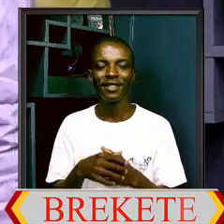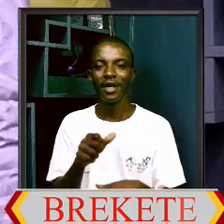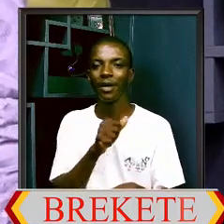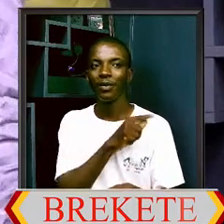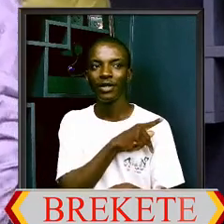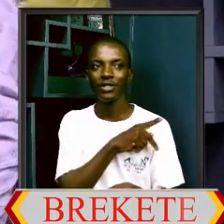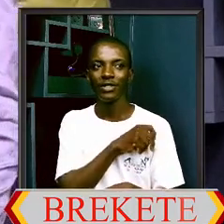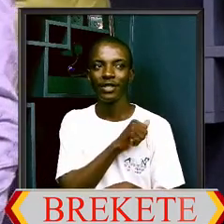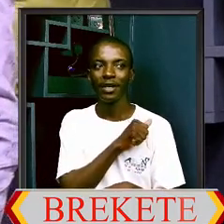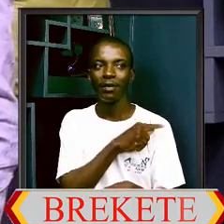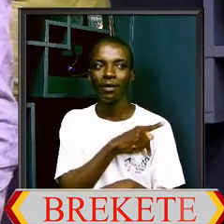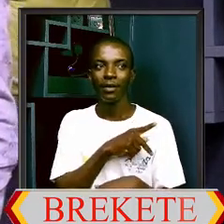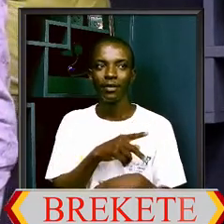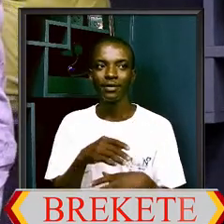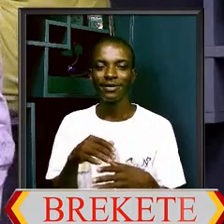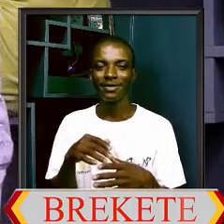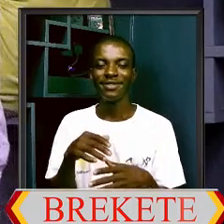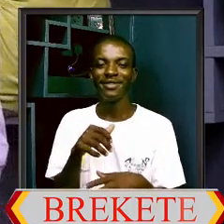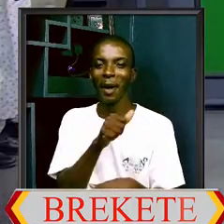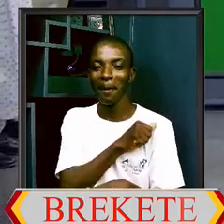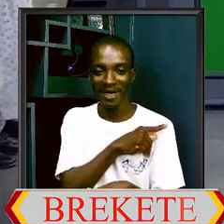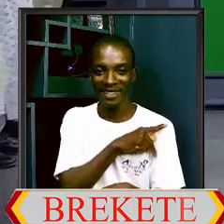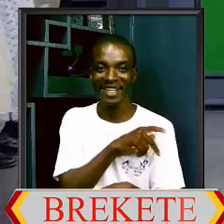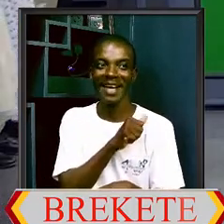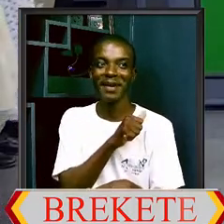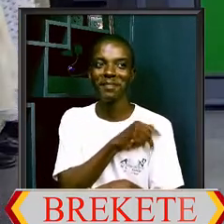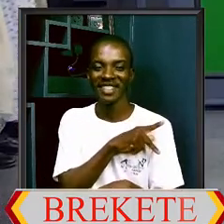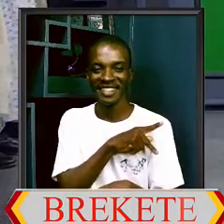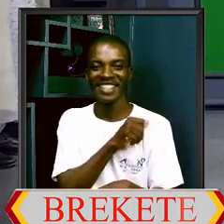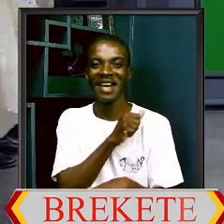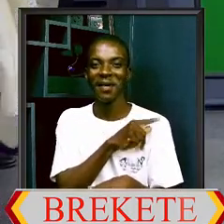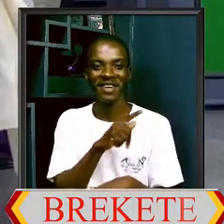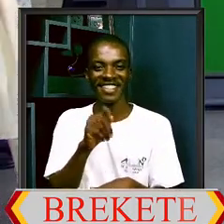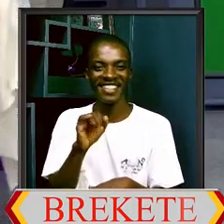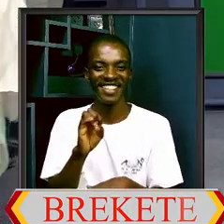appreciate appreciate test and appr